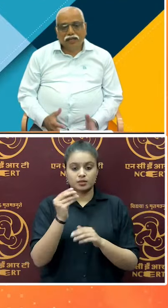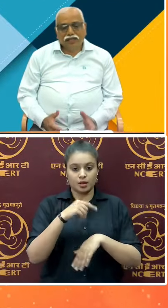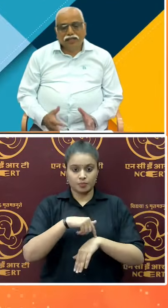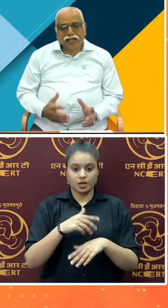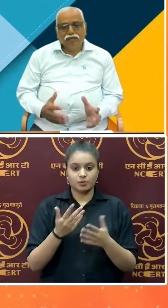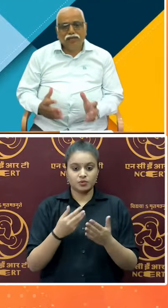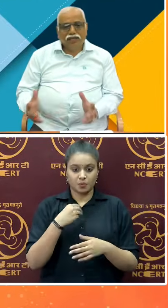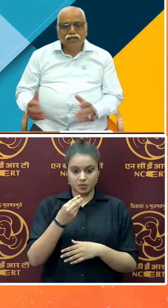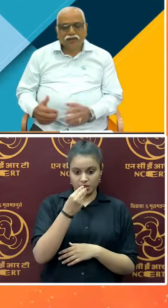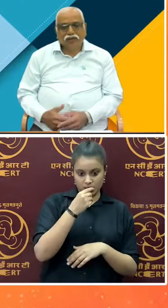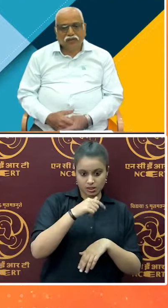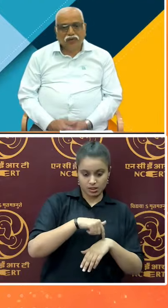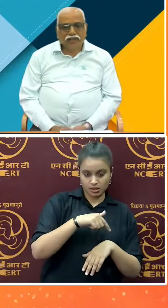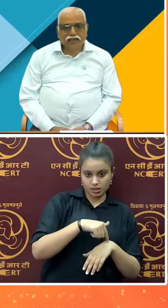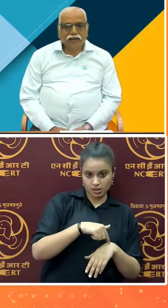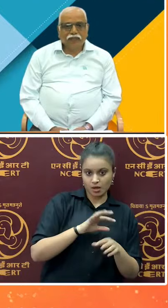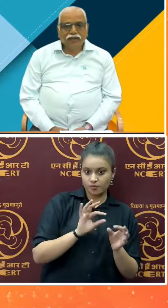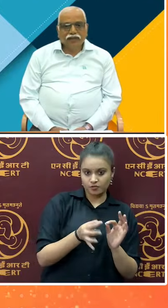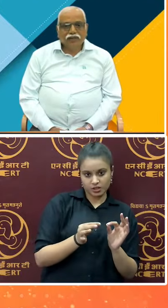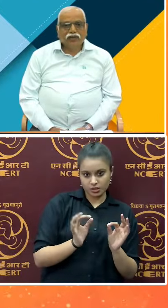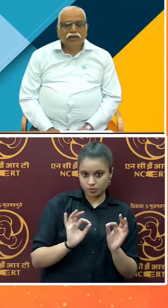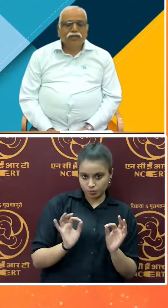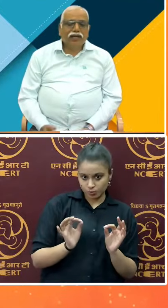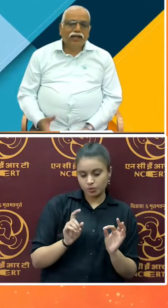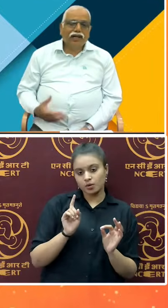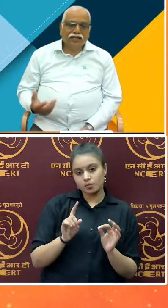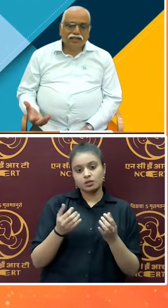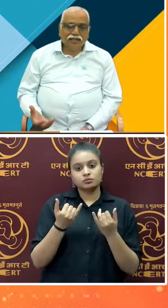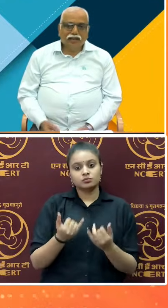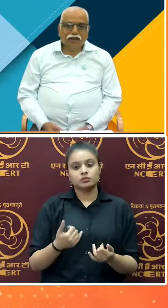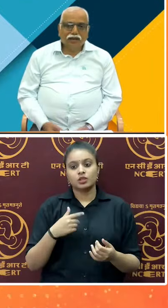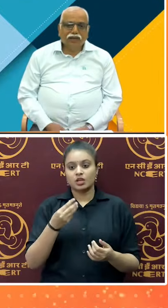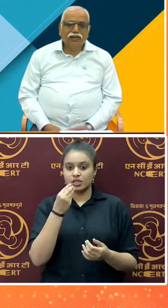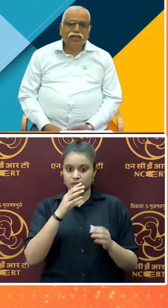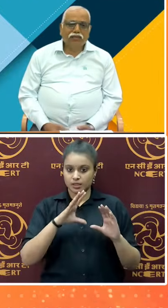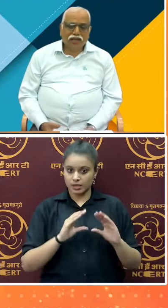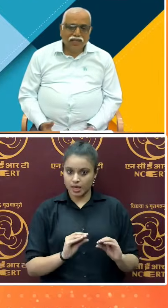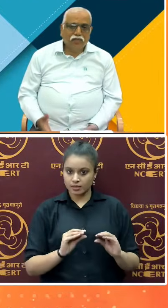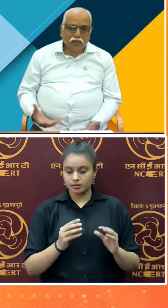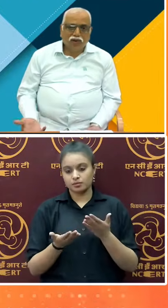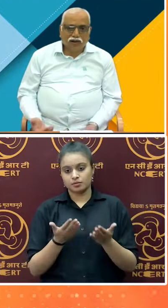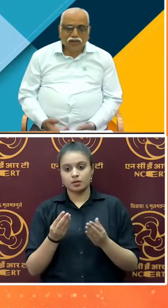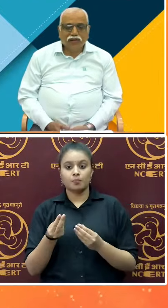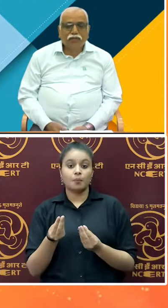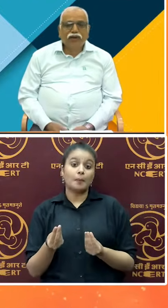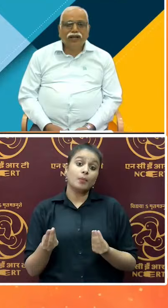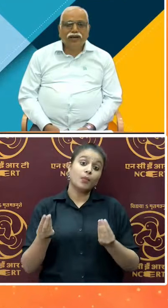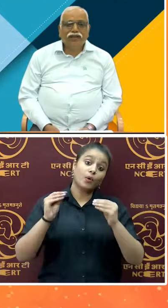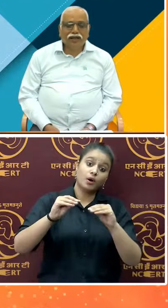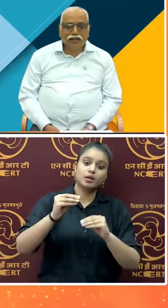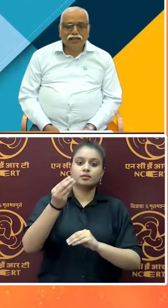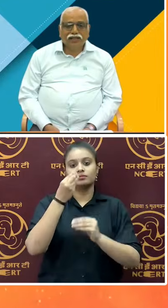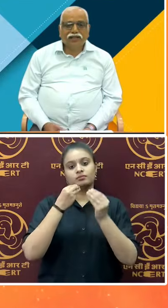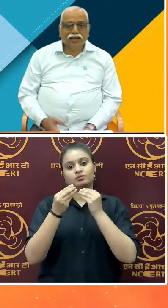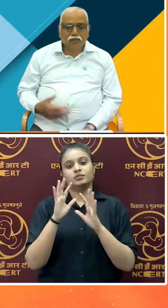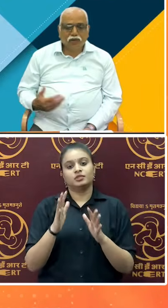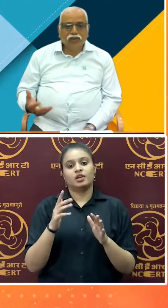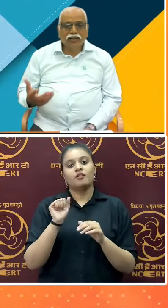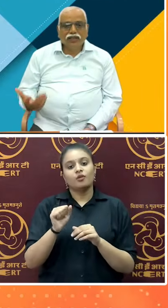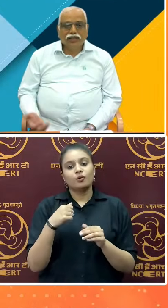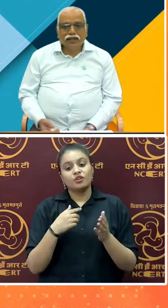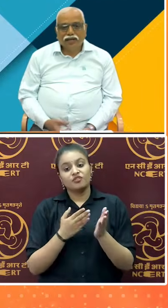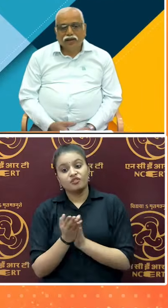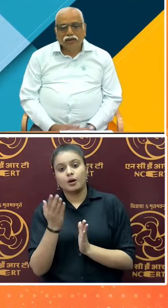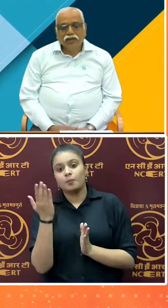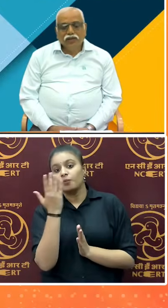the eating timings fixed. So they may eat less, sometimes they may eat more also, depending on the conditions and the